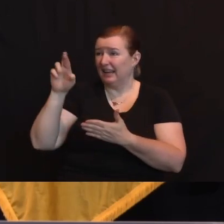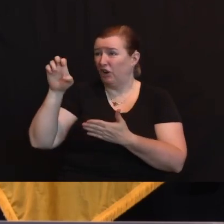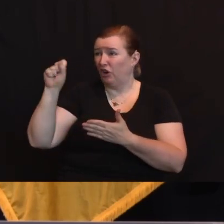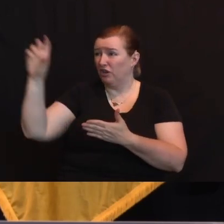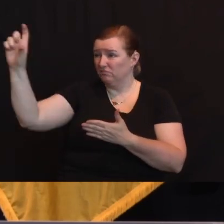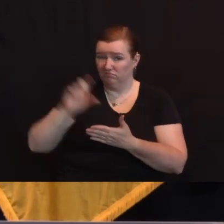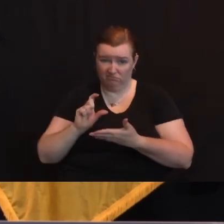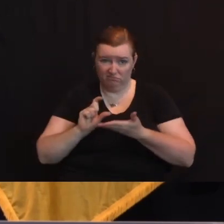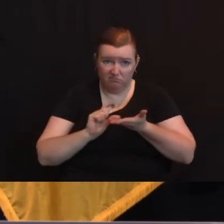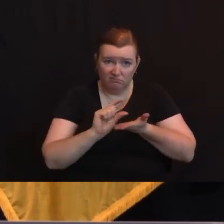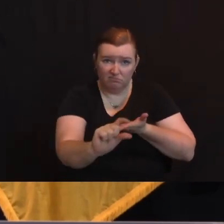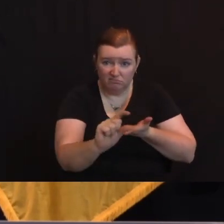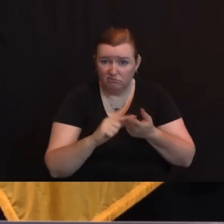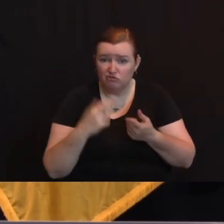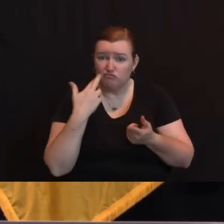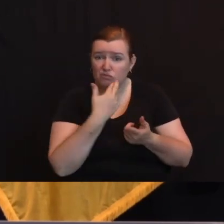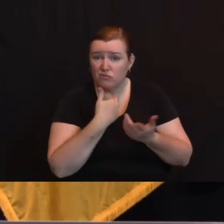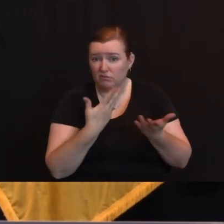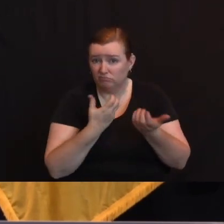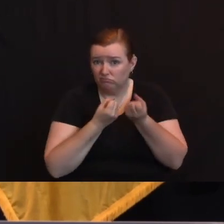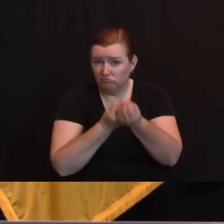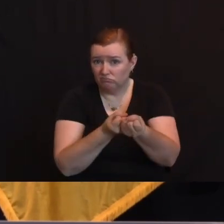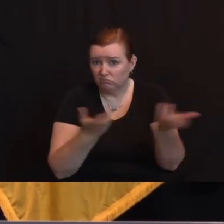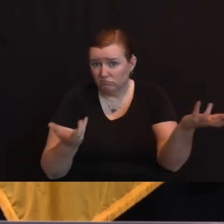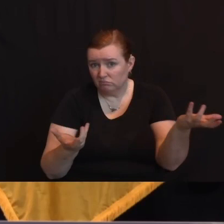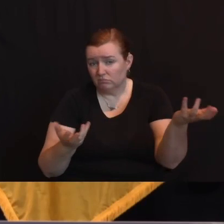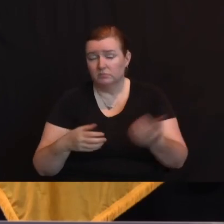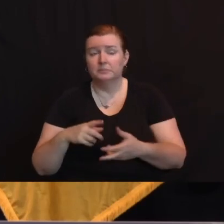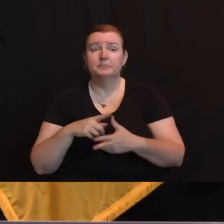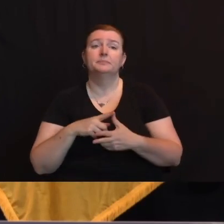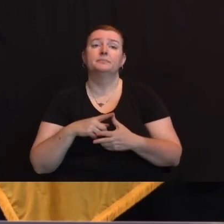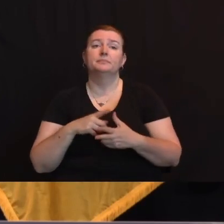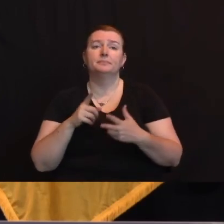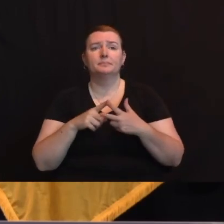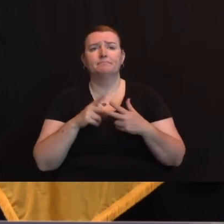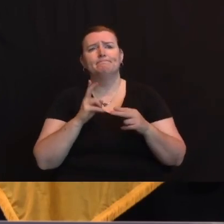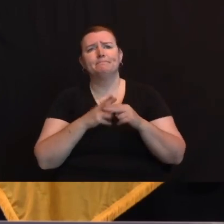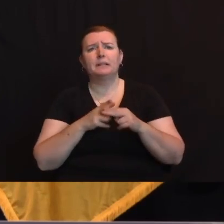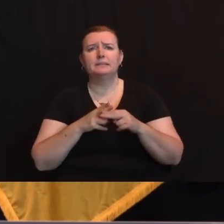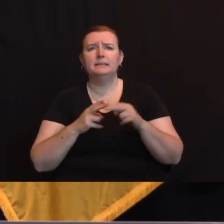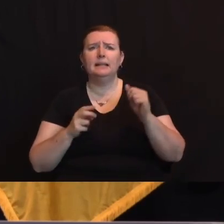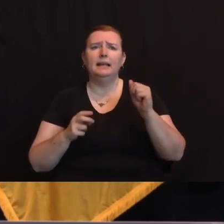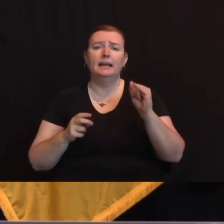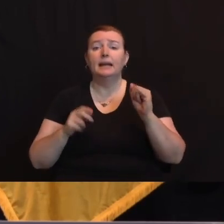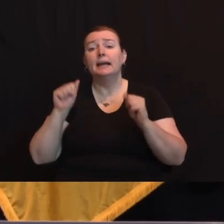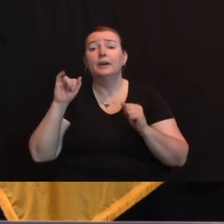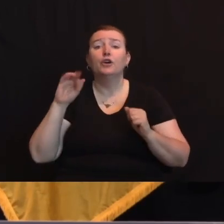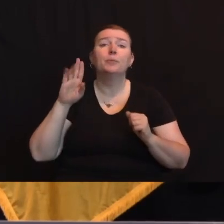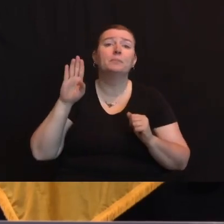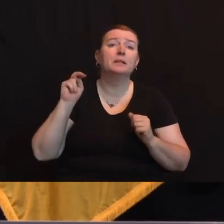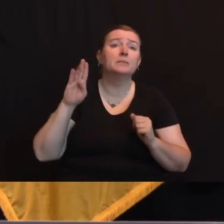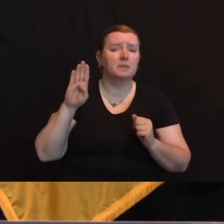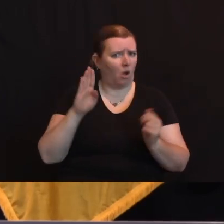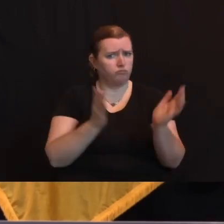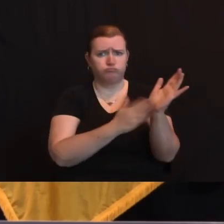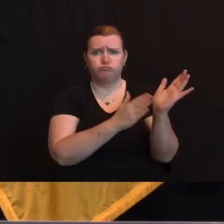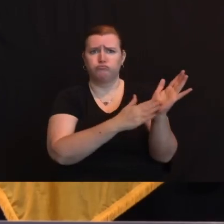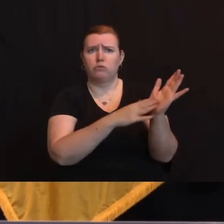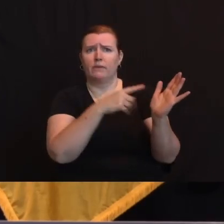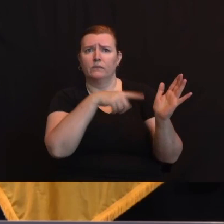You mentioned some of the larger outbreaks have been linked to short-term rentals, and you applauded Airbnb's recent move. At this stage,